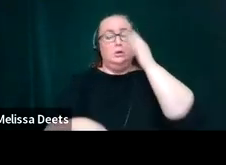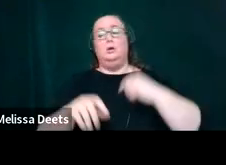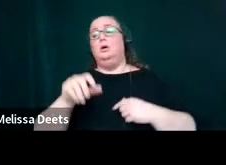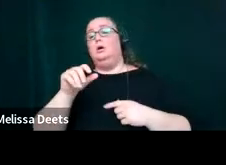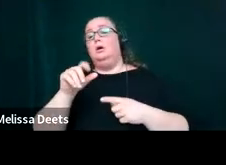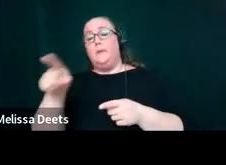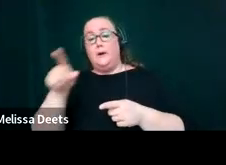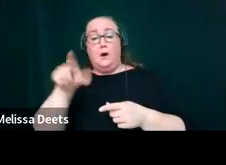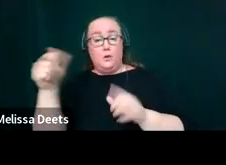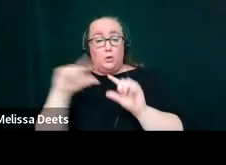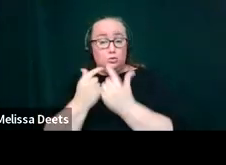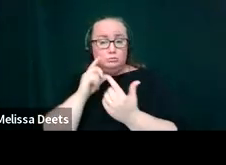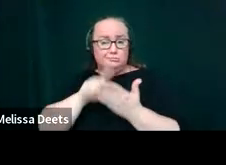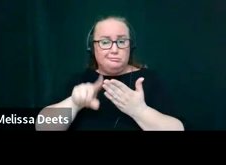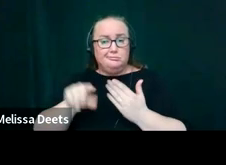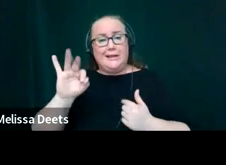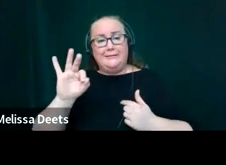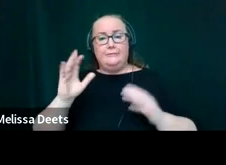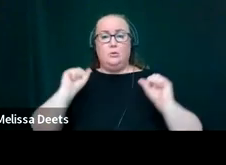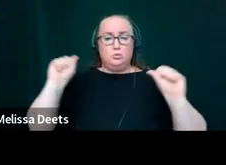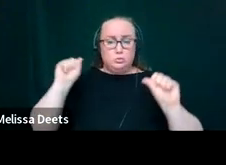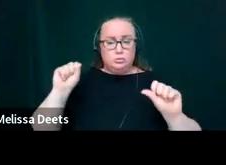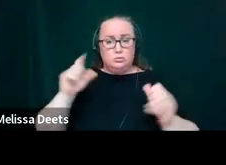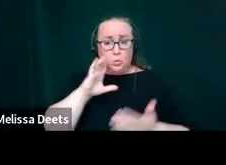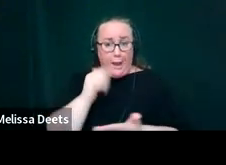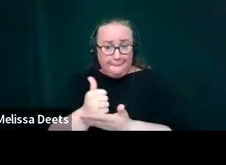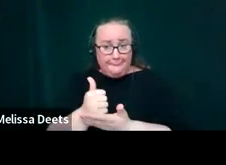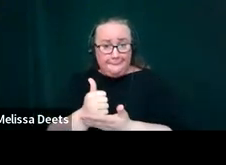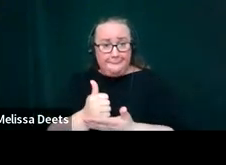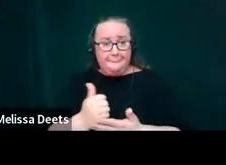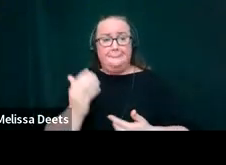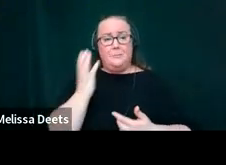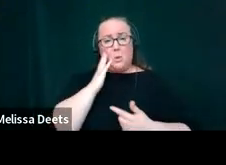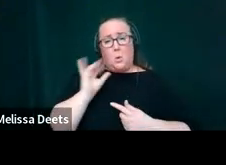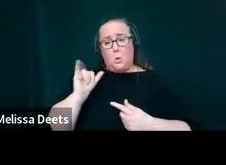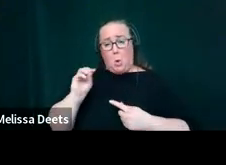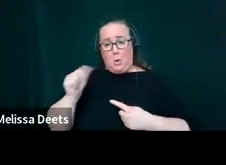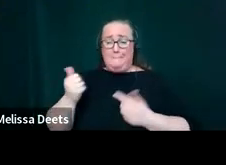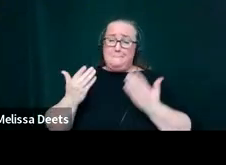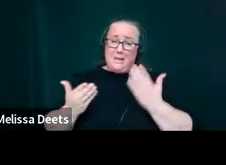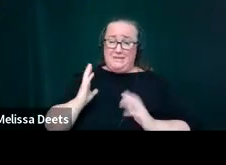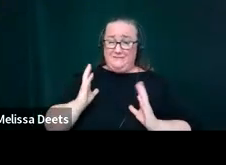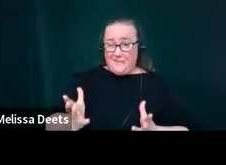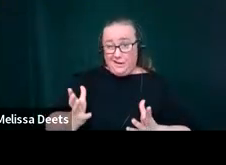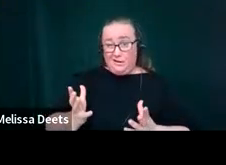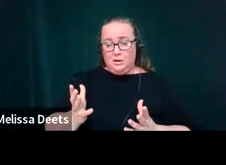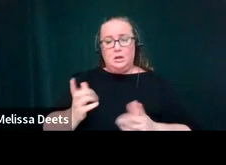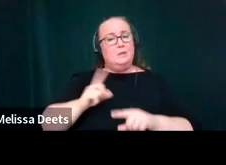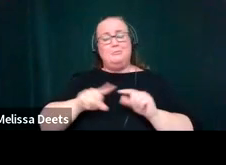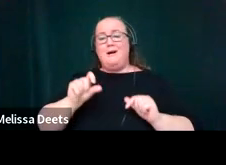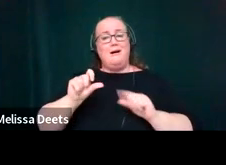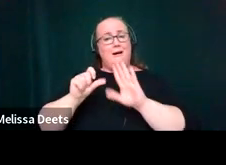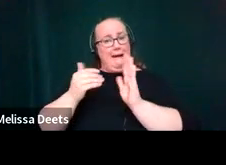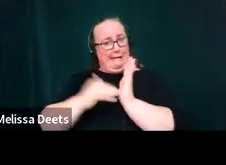aerobic exercise and meditation may be helpful. We know that yoga is probably fine for the glaucoma patient for the most part, as long as it does not